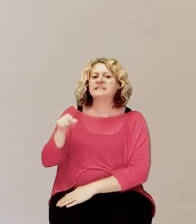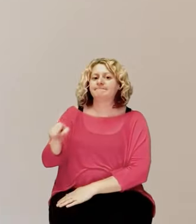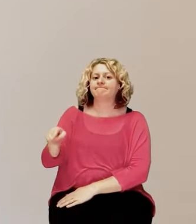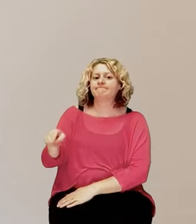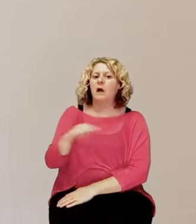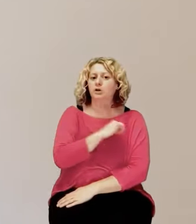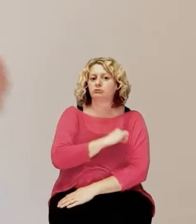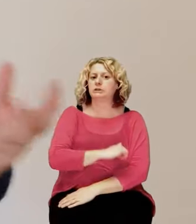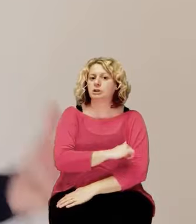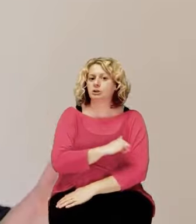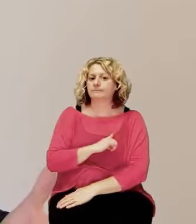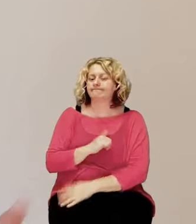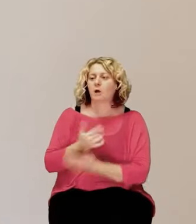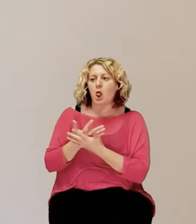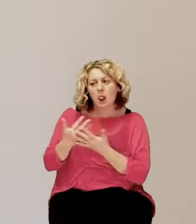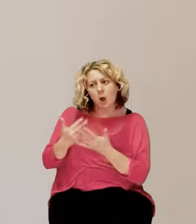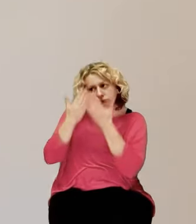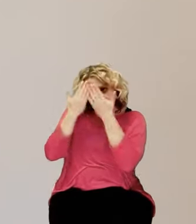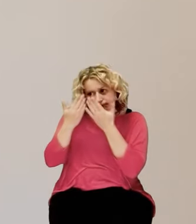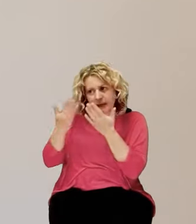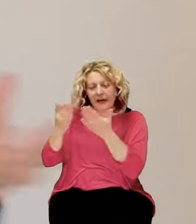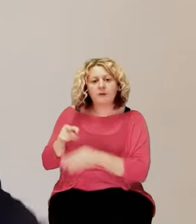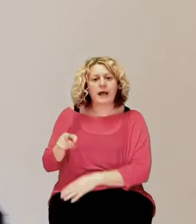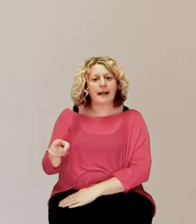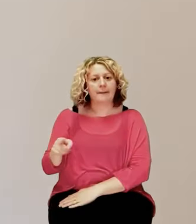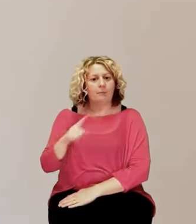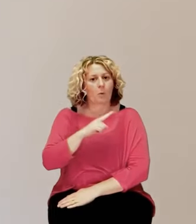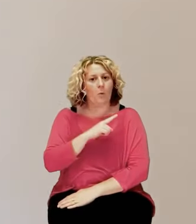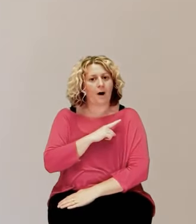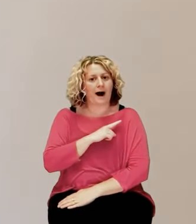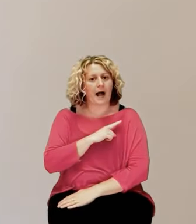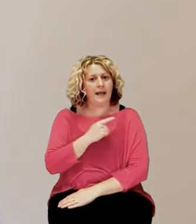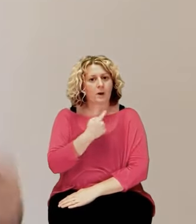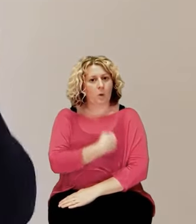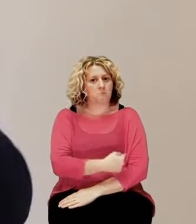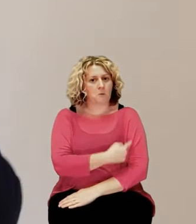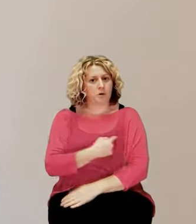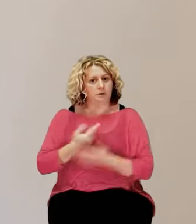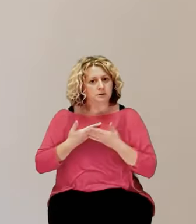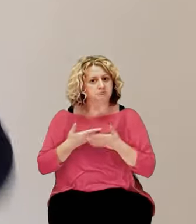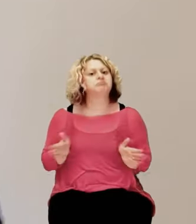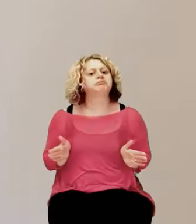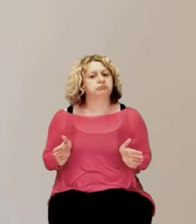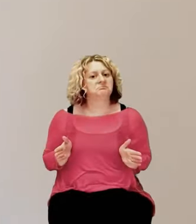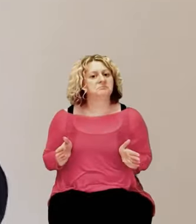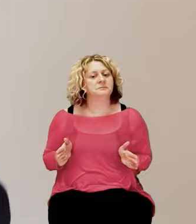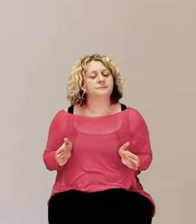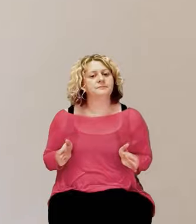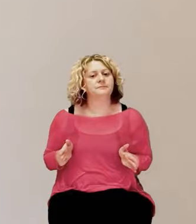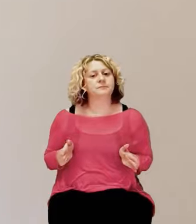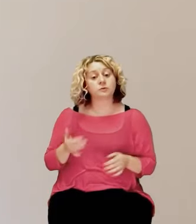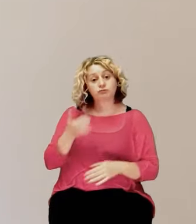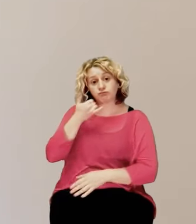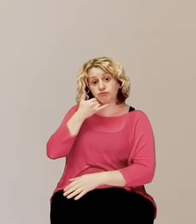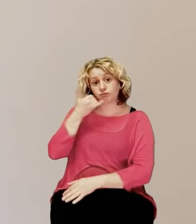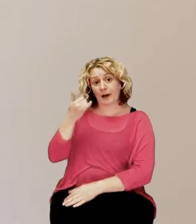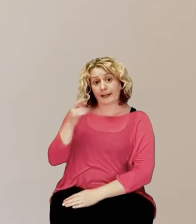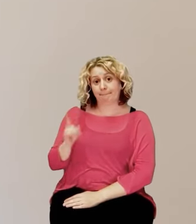deeply respected for his integrity and his manner. So he tracked the guy's number and phoned him